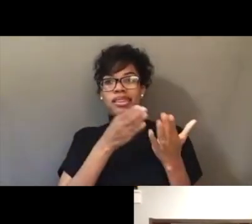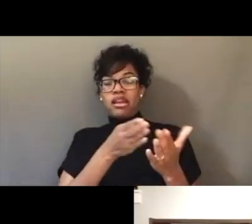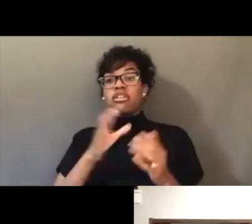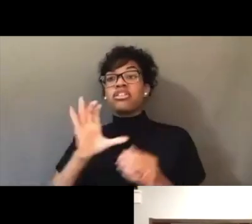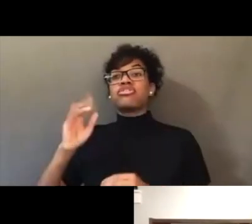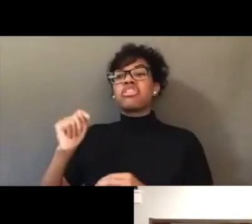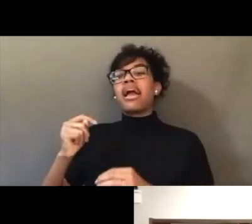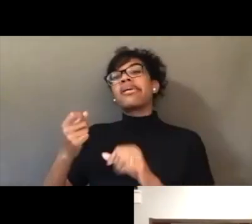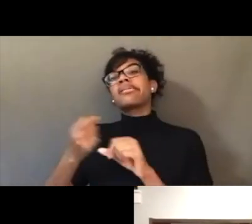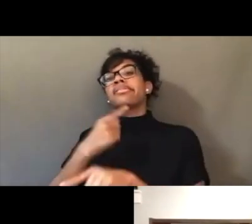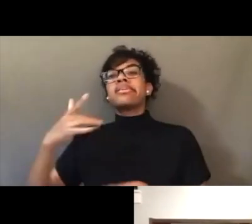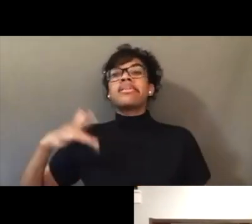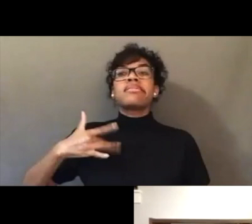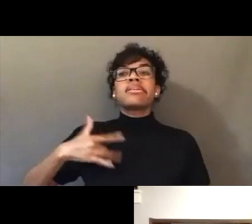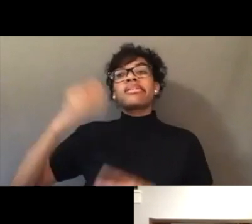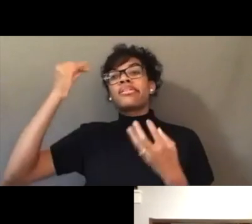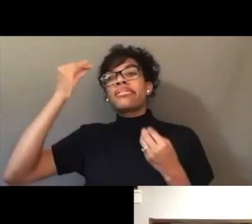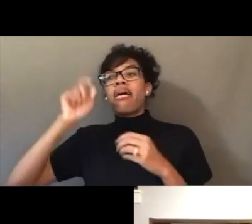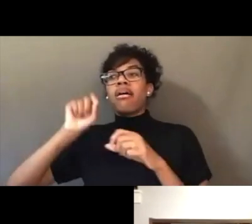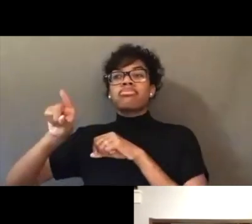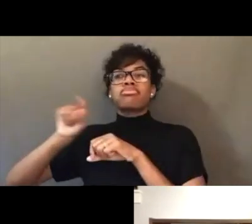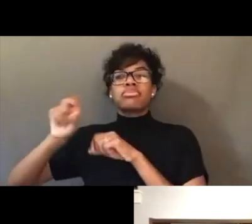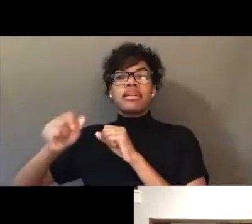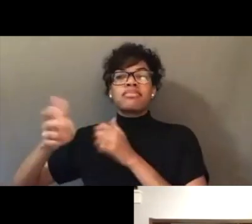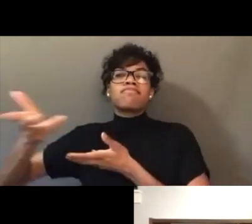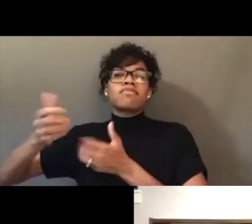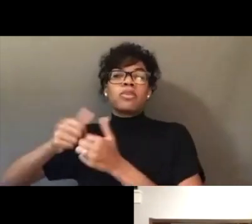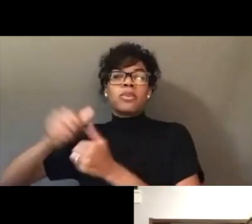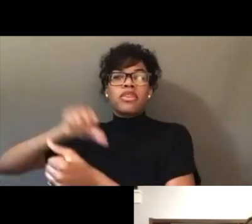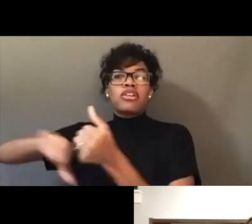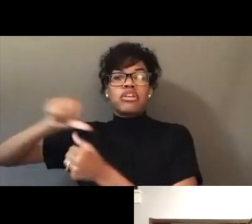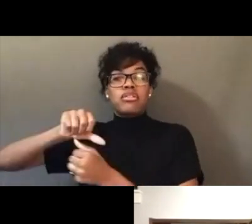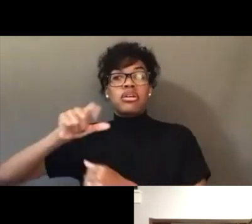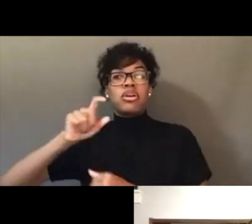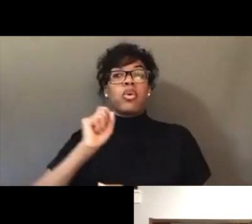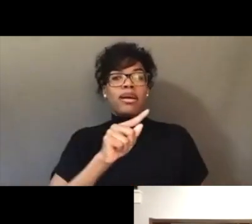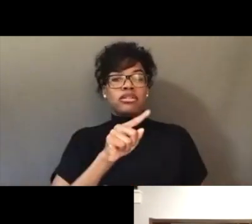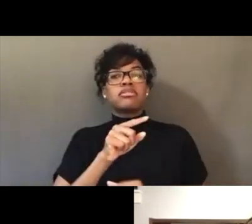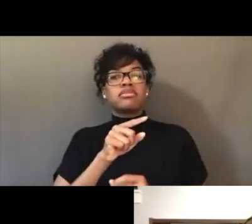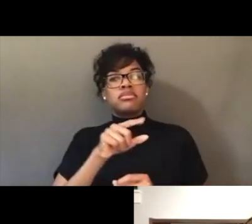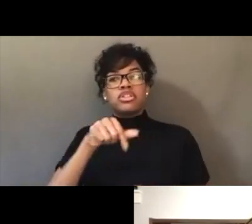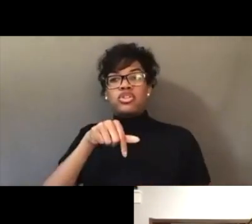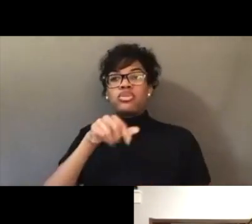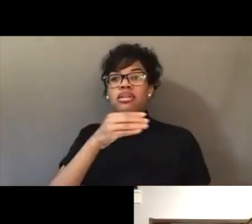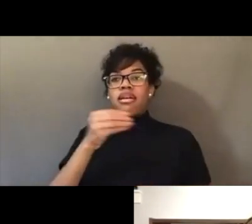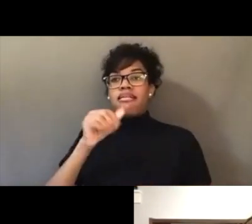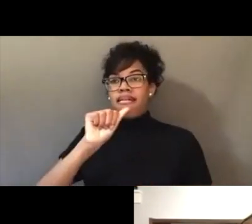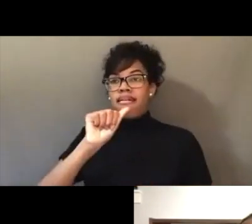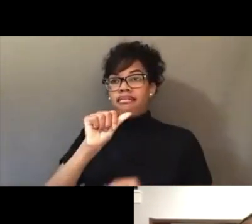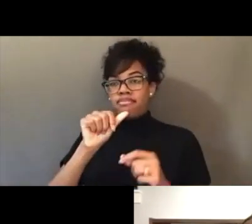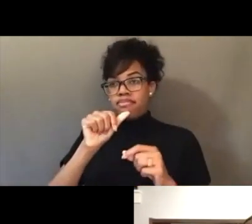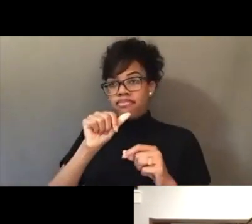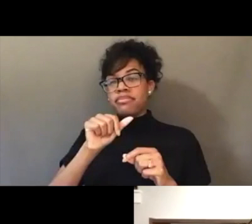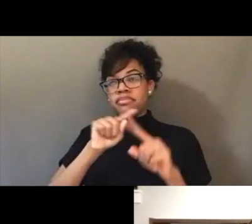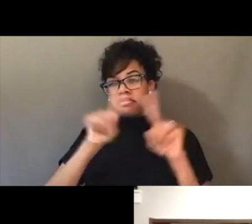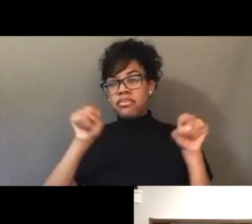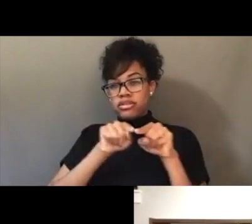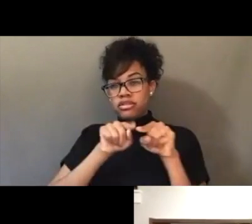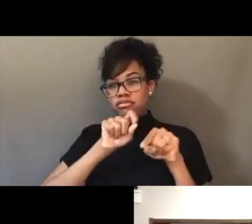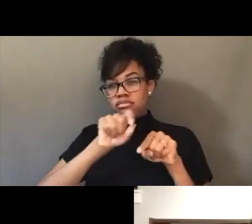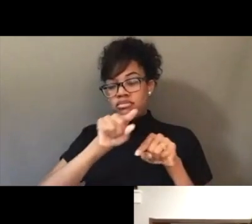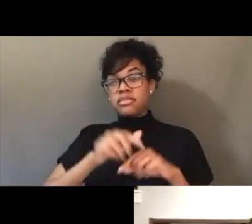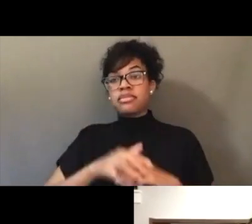your questions in our time together today, but we will do our best. As we navigate technology, please bear with